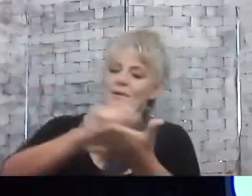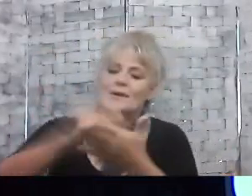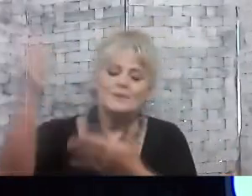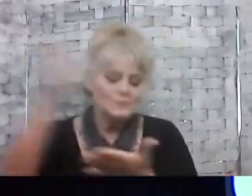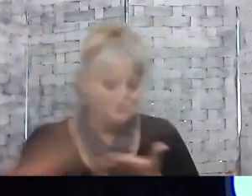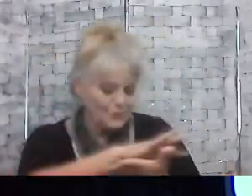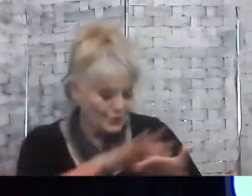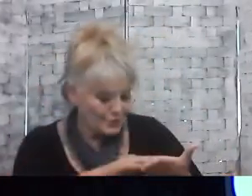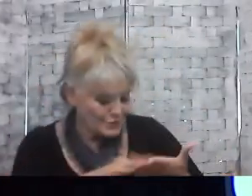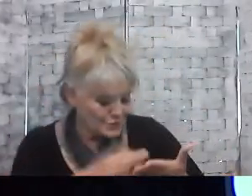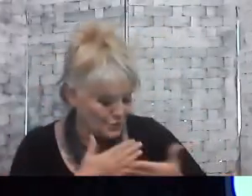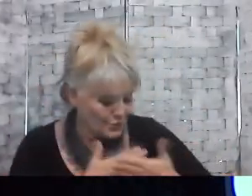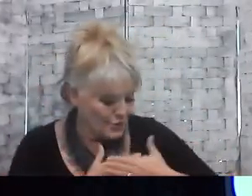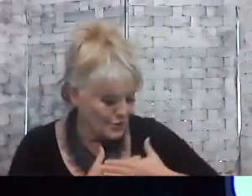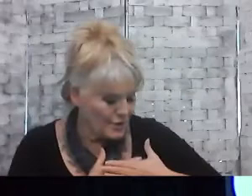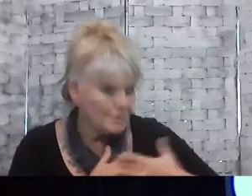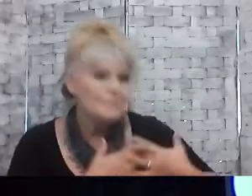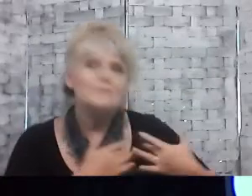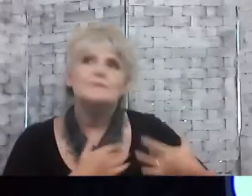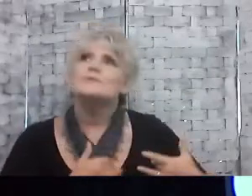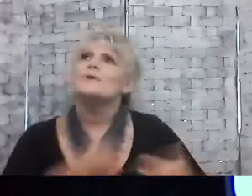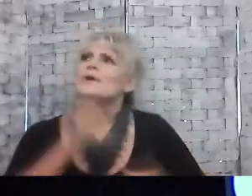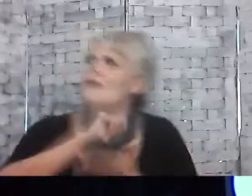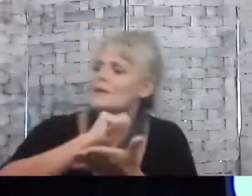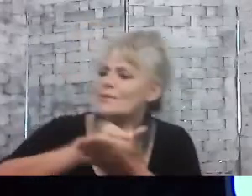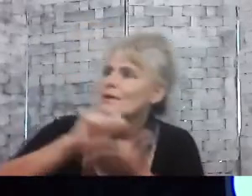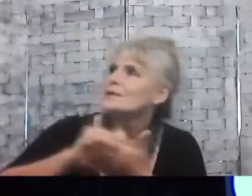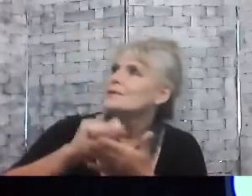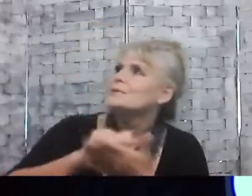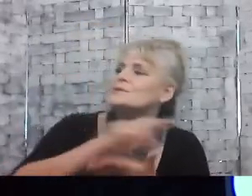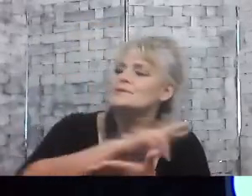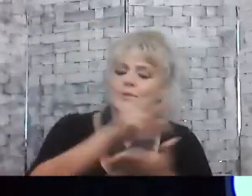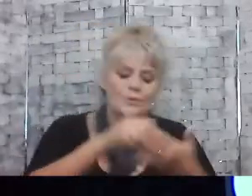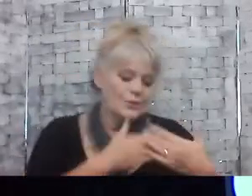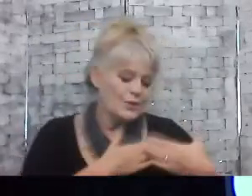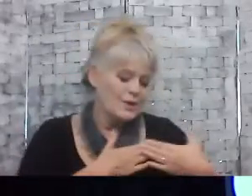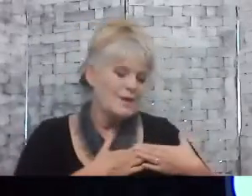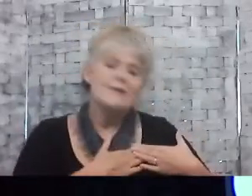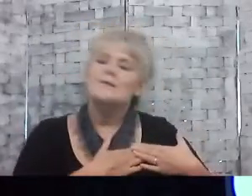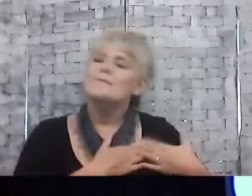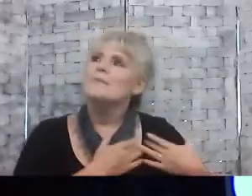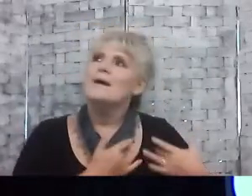on my heart? Write your story, write your story.